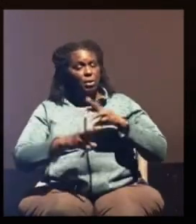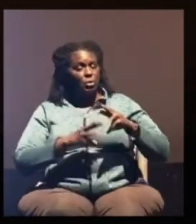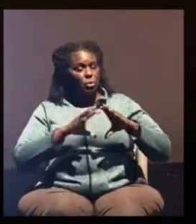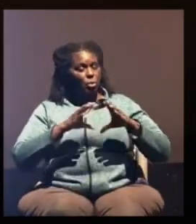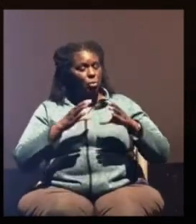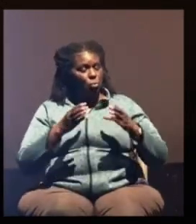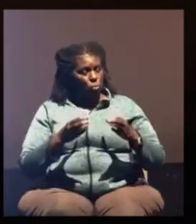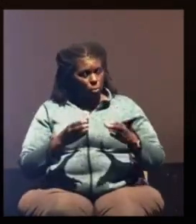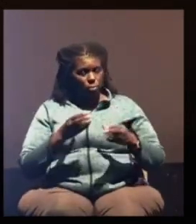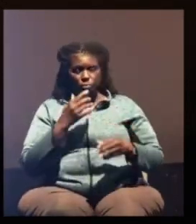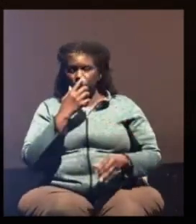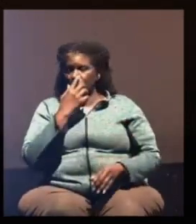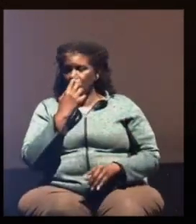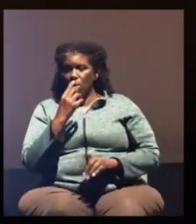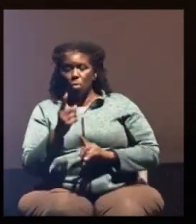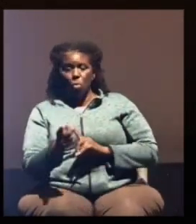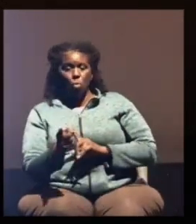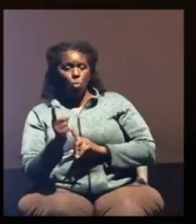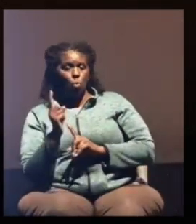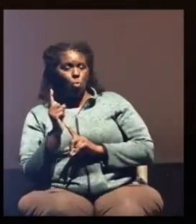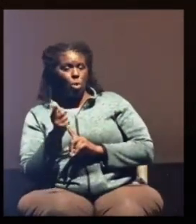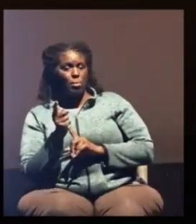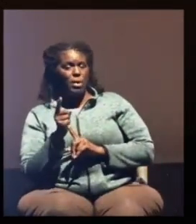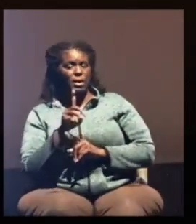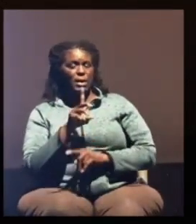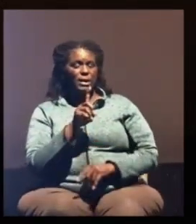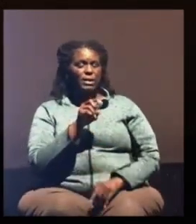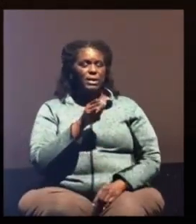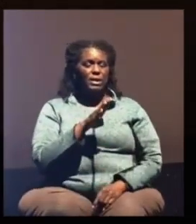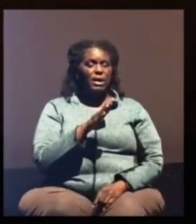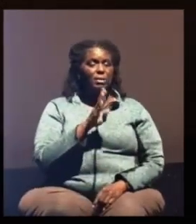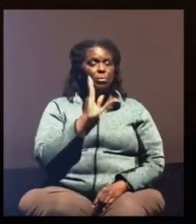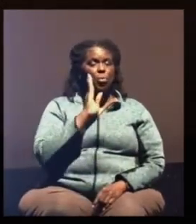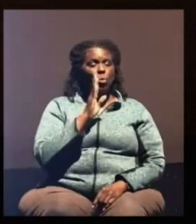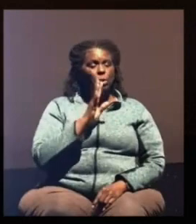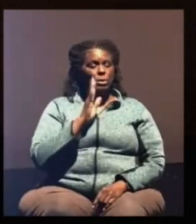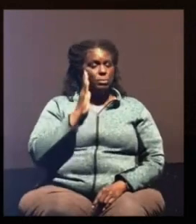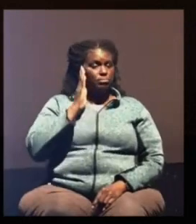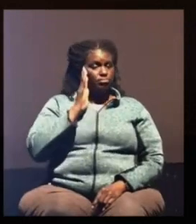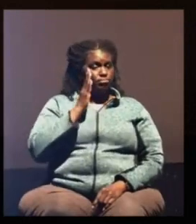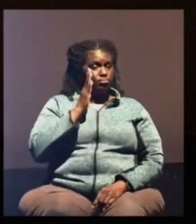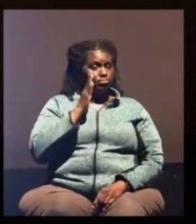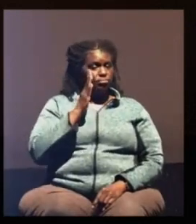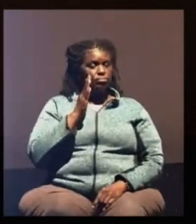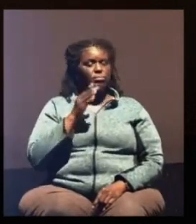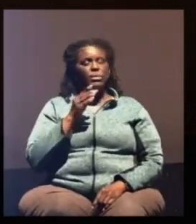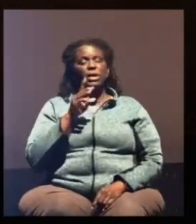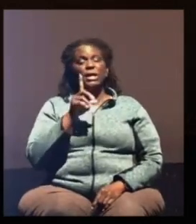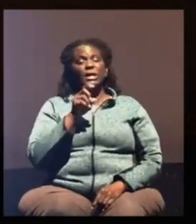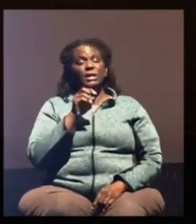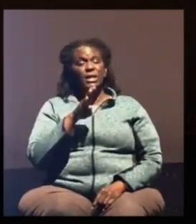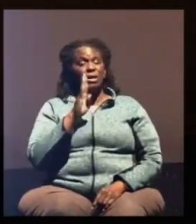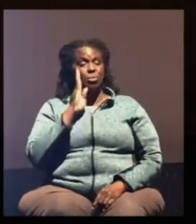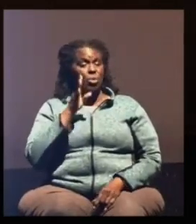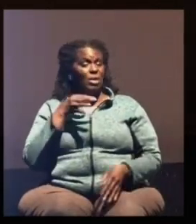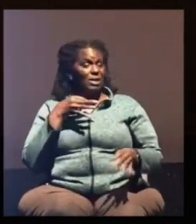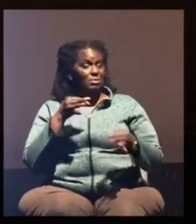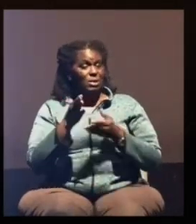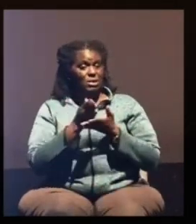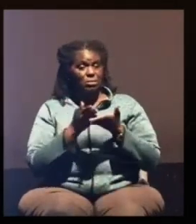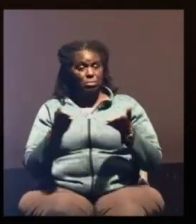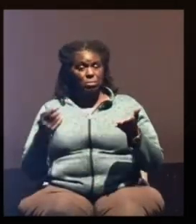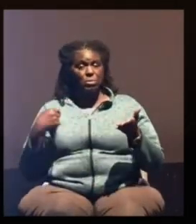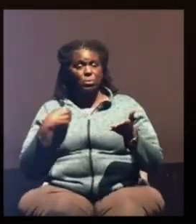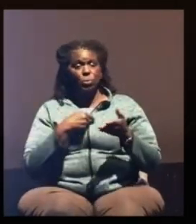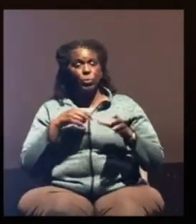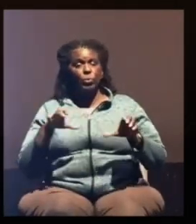to Deb in just a moment, and she's going to tell you about some of those practicalities, some of those doings that are happening around America. And